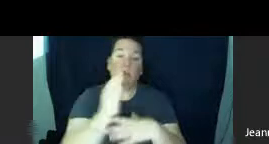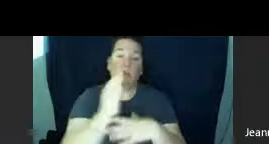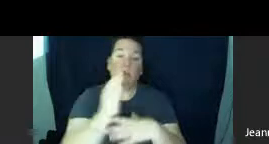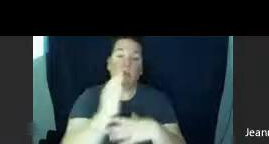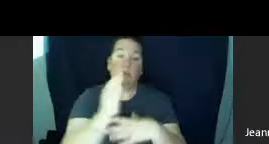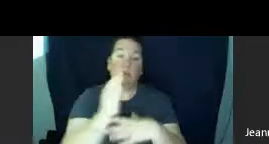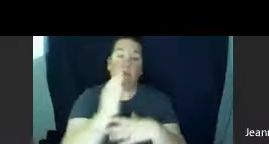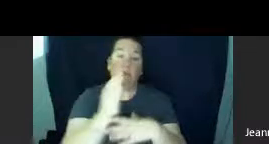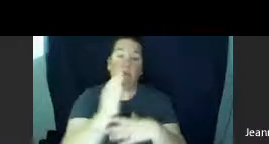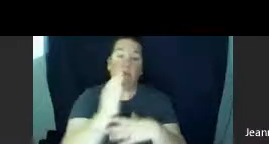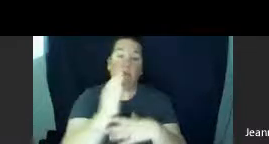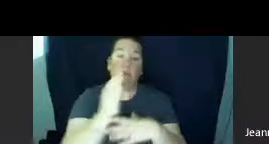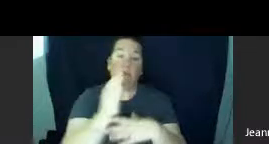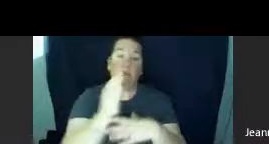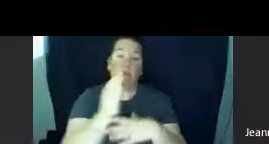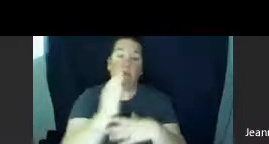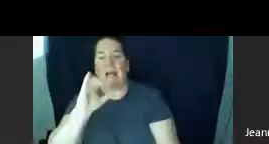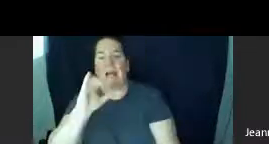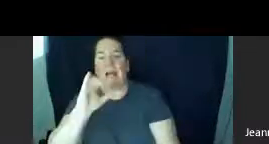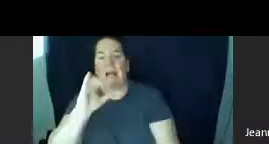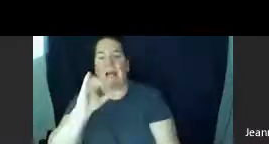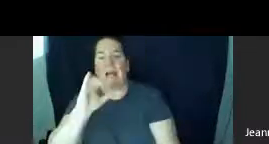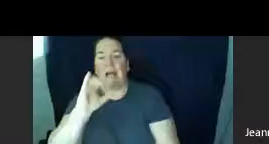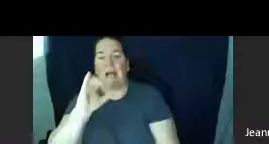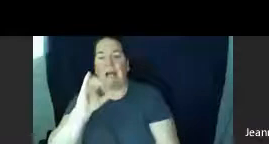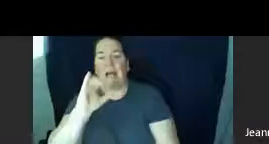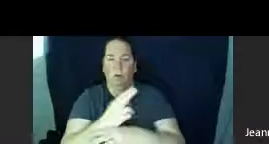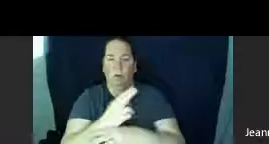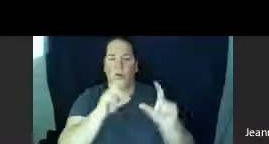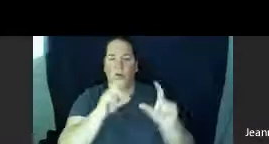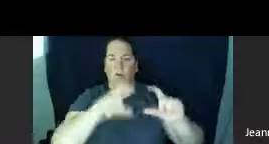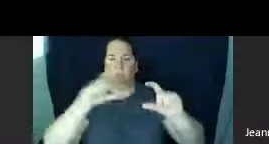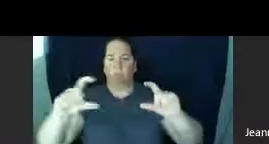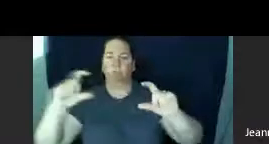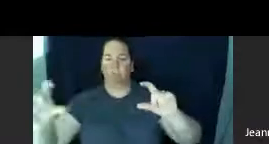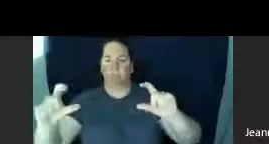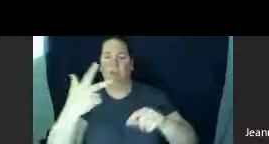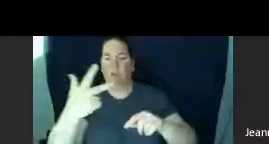hospitalized, and when they might be hospitalized into the ICU.